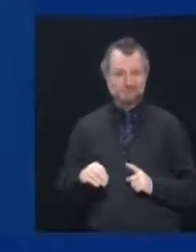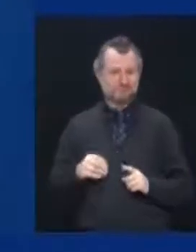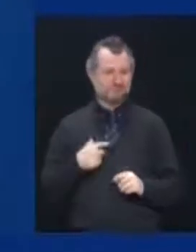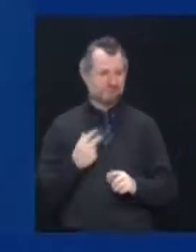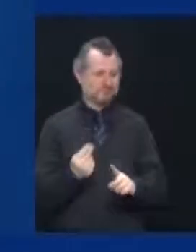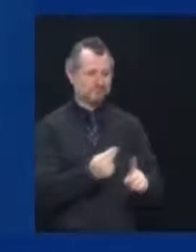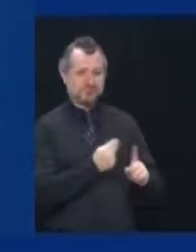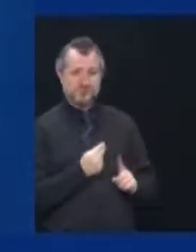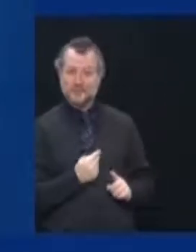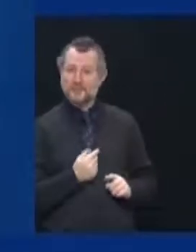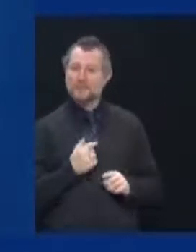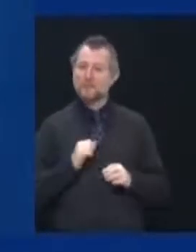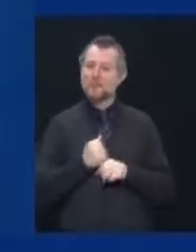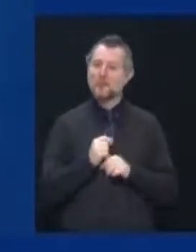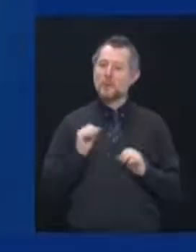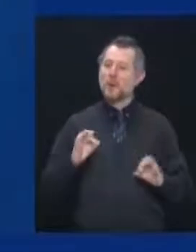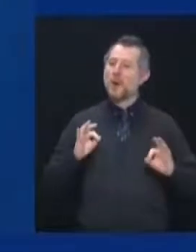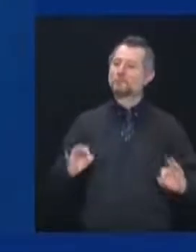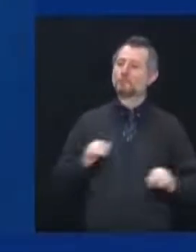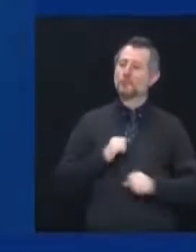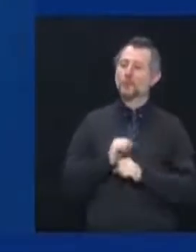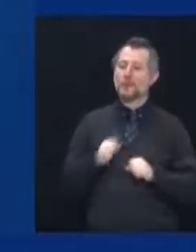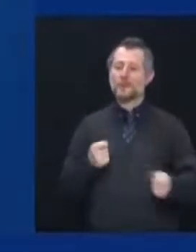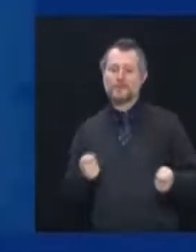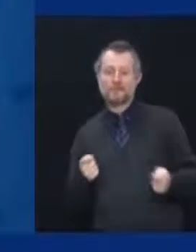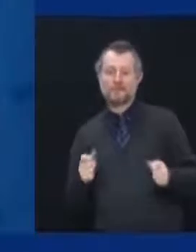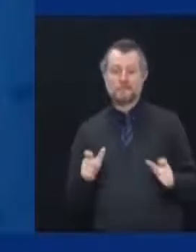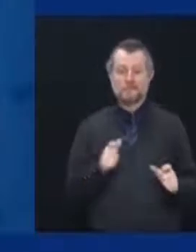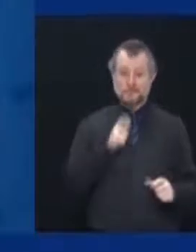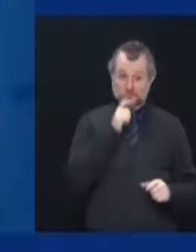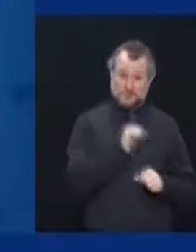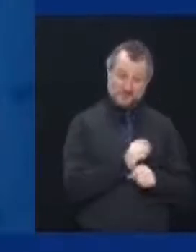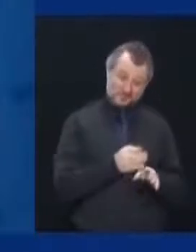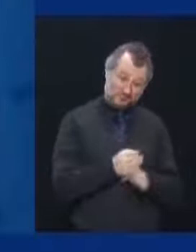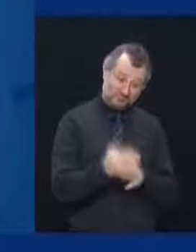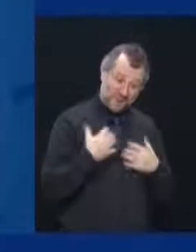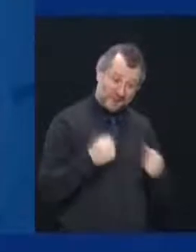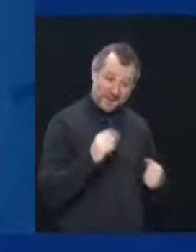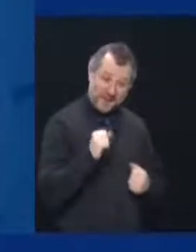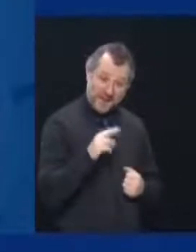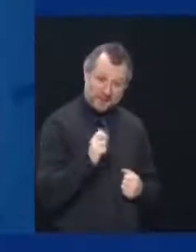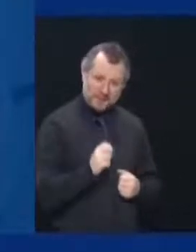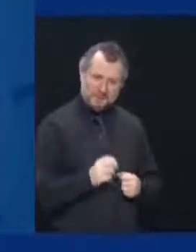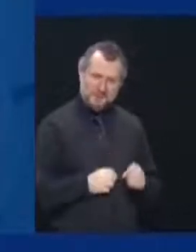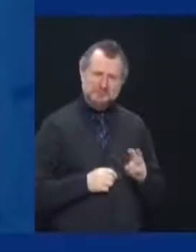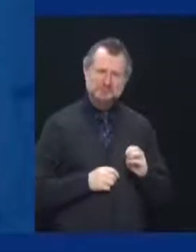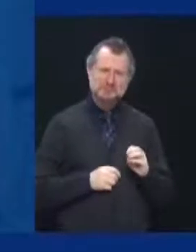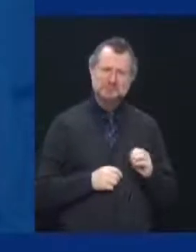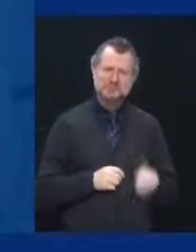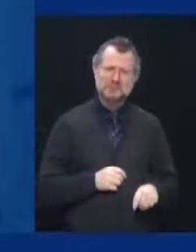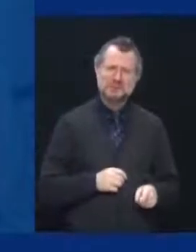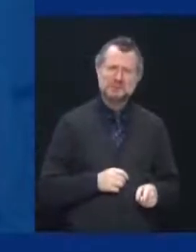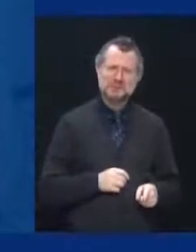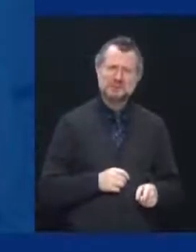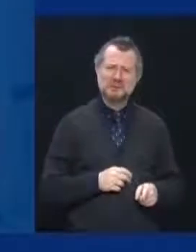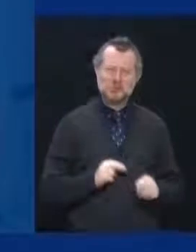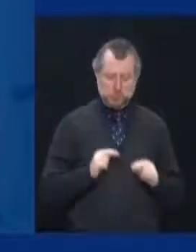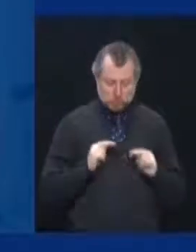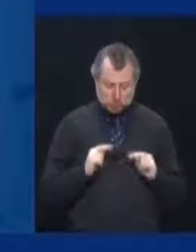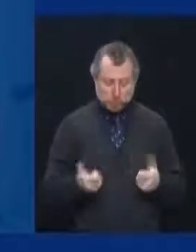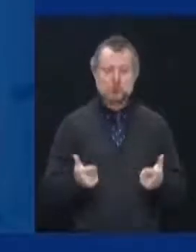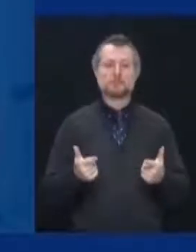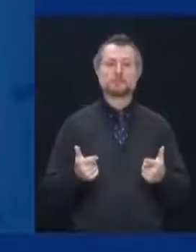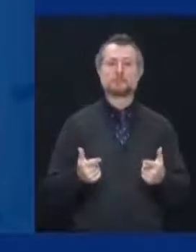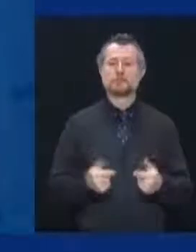herd immunity. We're at 60% with healthcare workers. That is not good. This varies across the